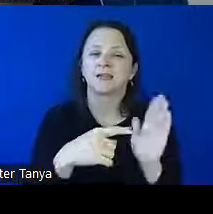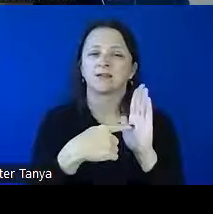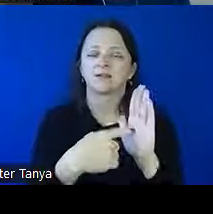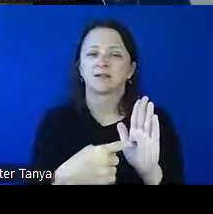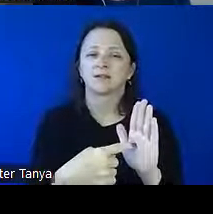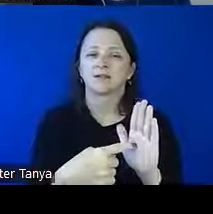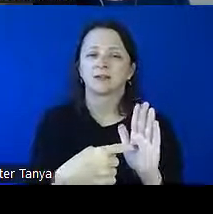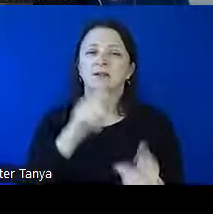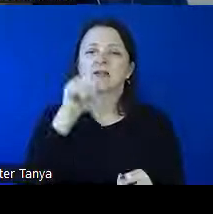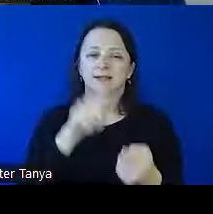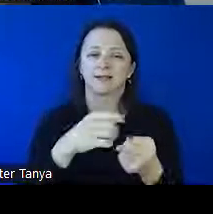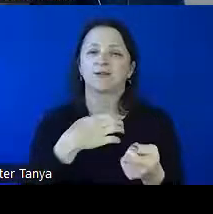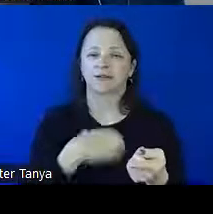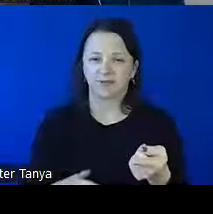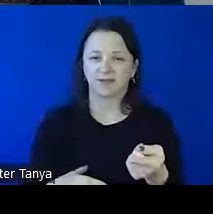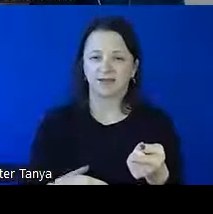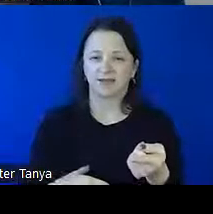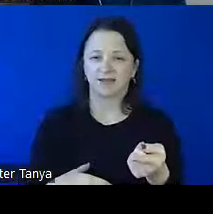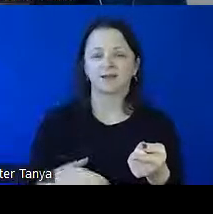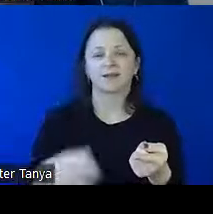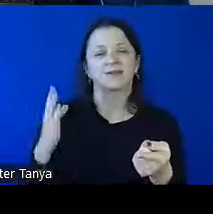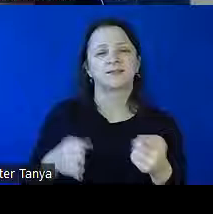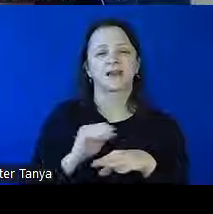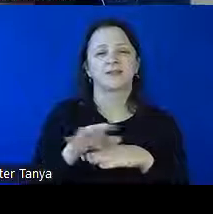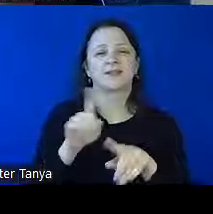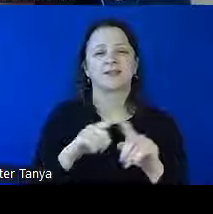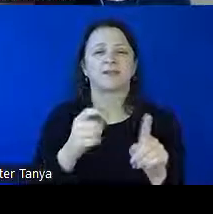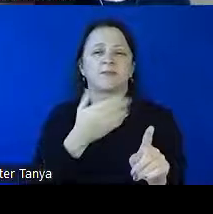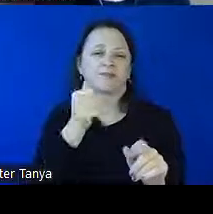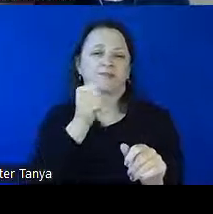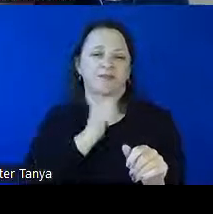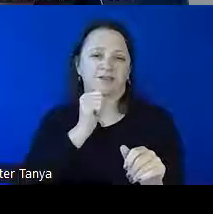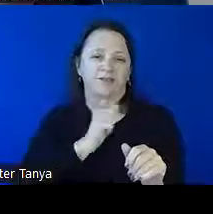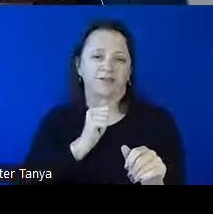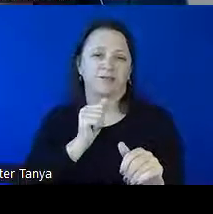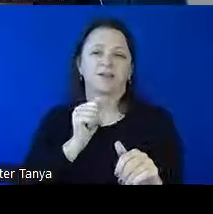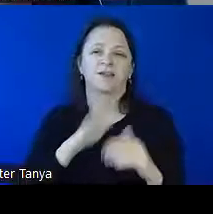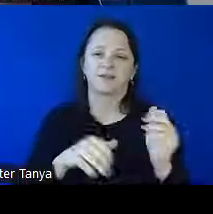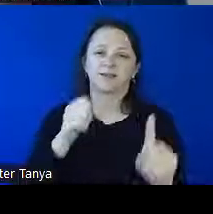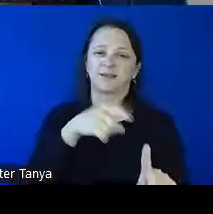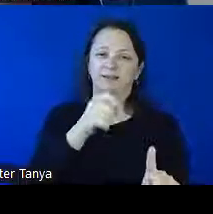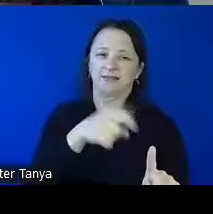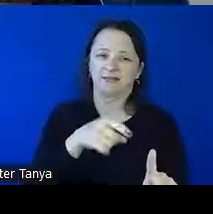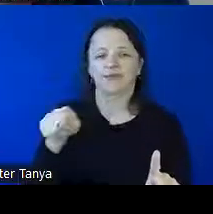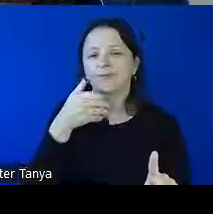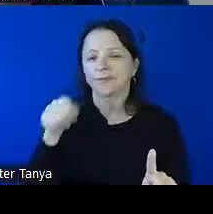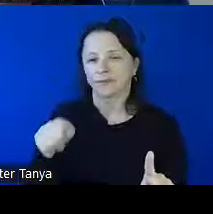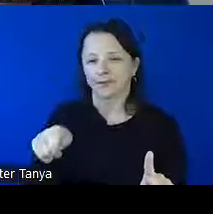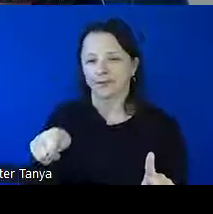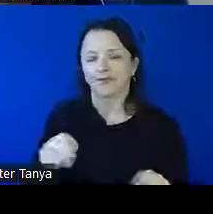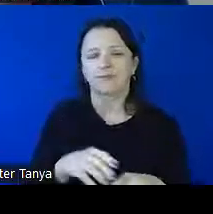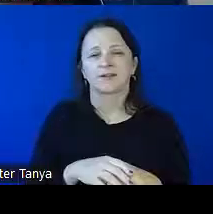was decreased appetite as a side effect, but better tolerability than with stimulants. And it's thought